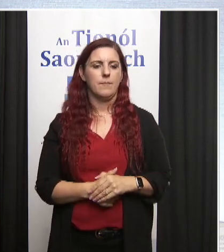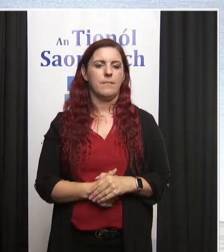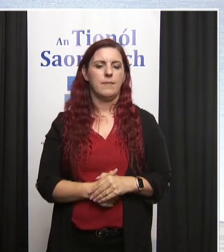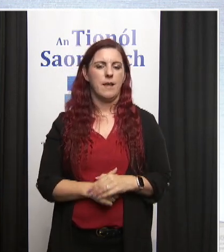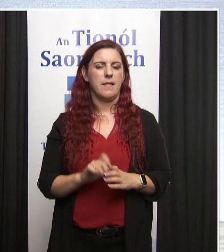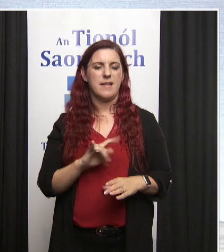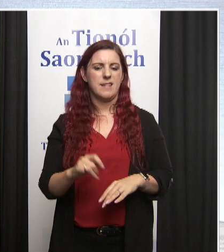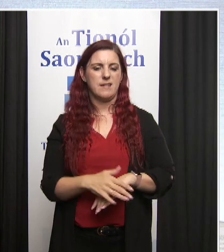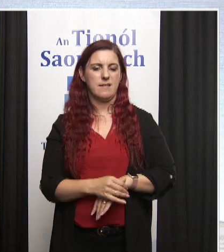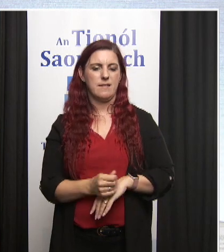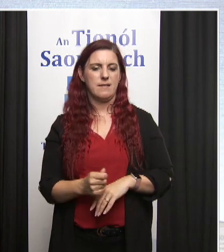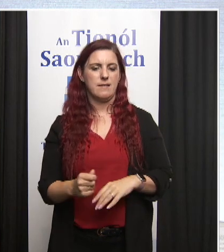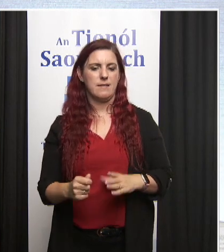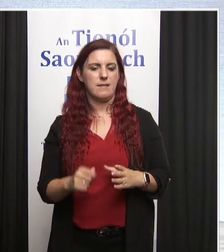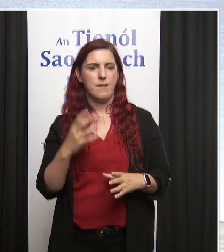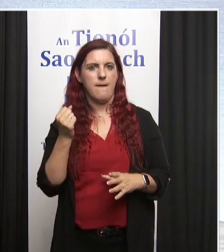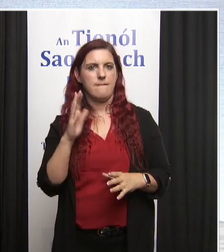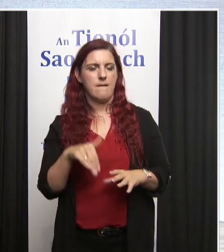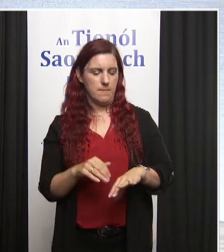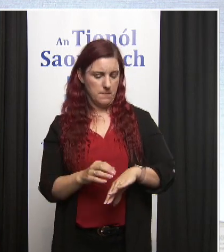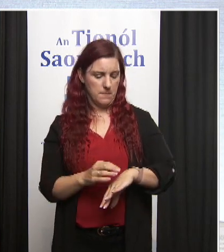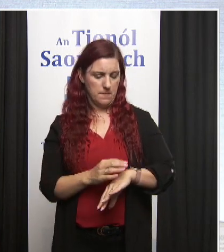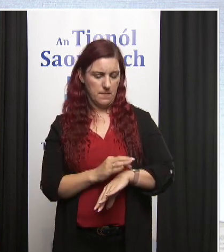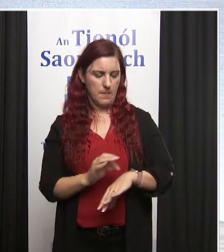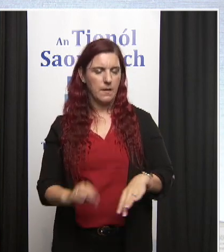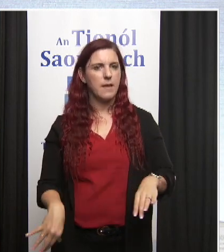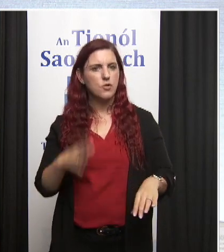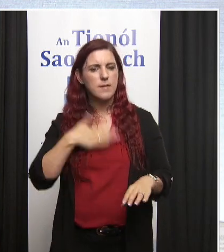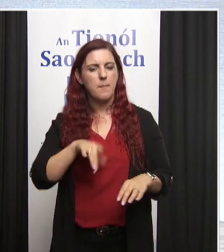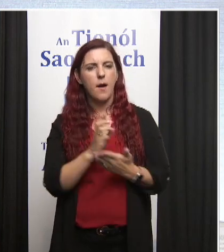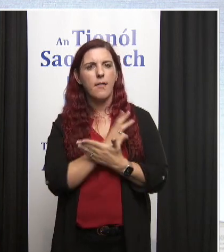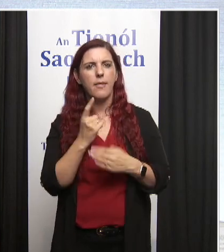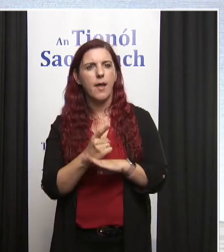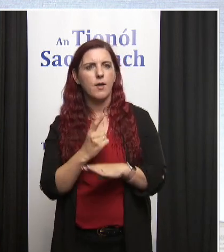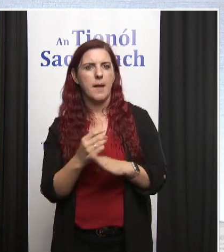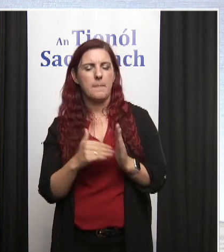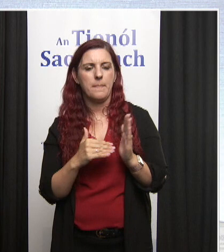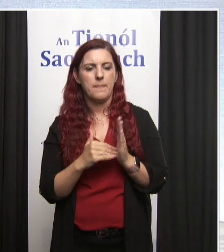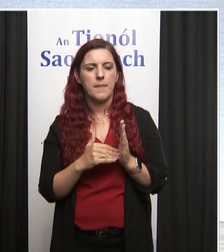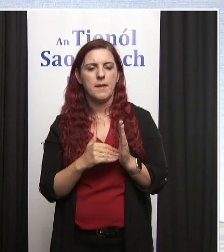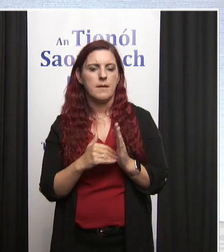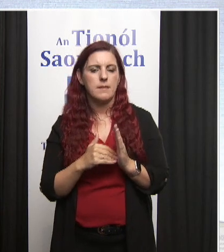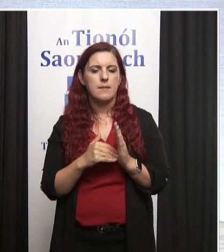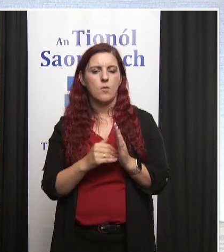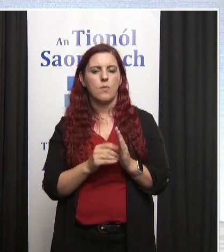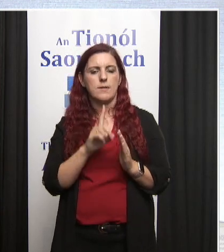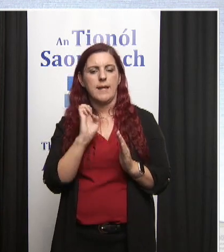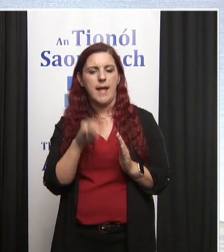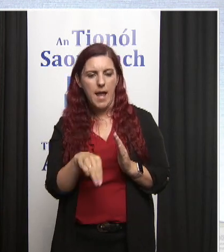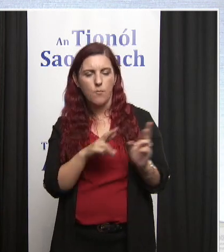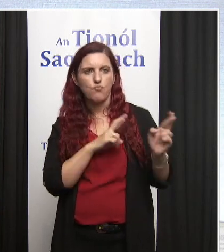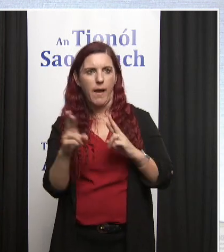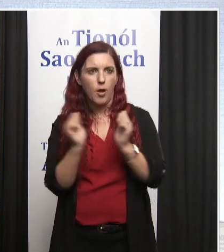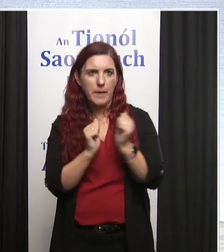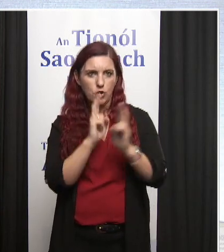think that's it, Jim. I think that's all we have. We have, yeah, just that the features of the directly elected Mayor, the regular meetings should happen, and we